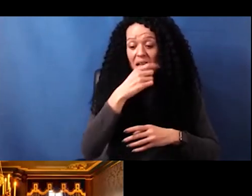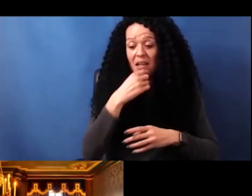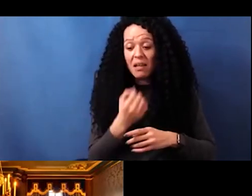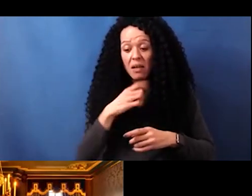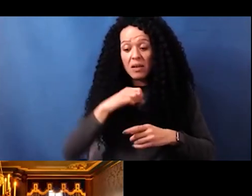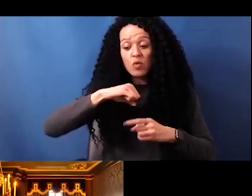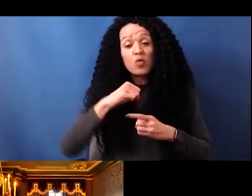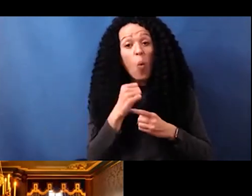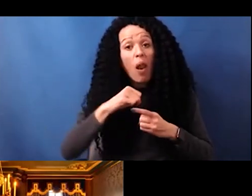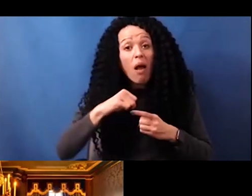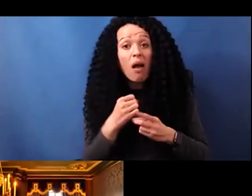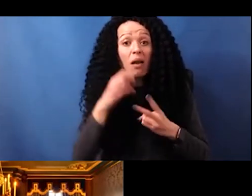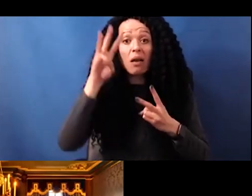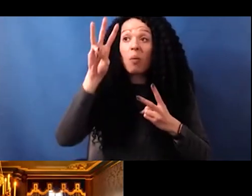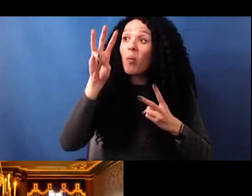leek or